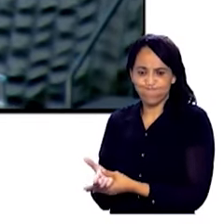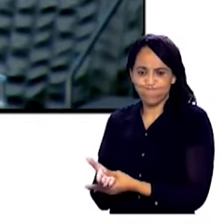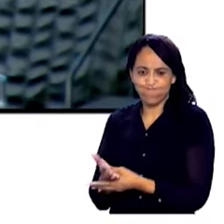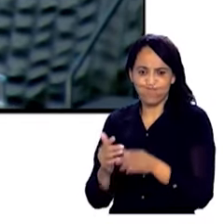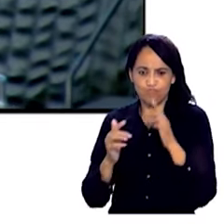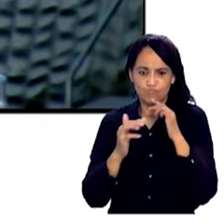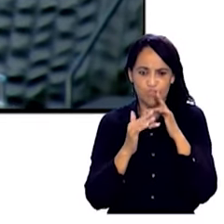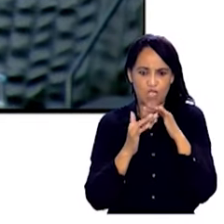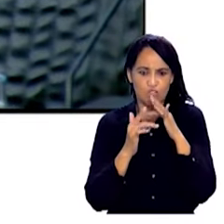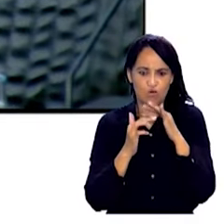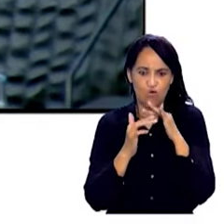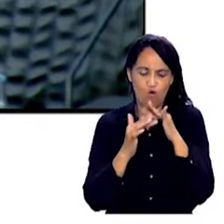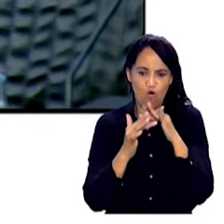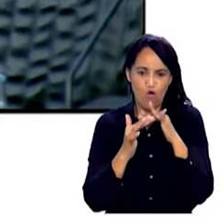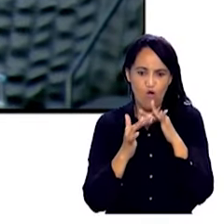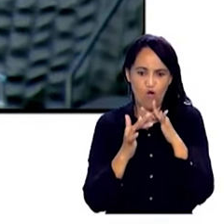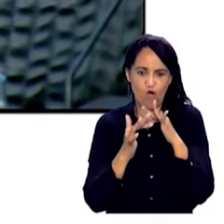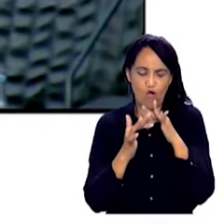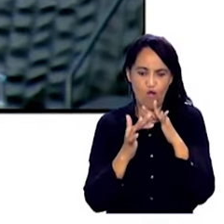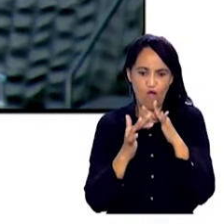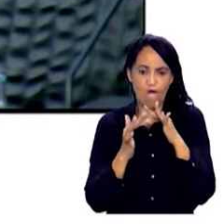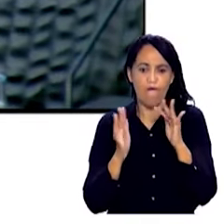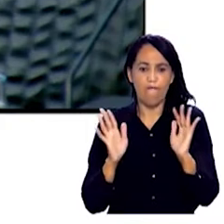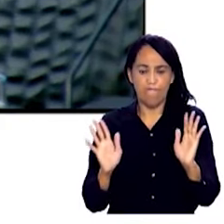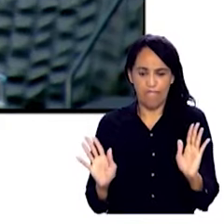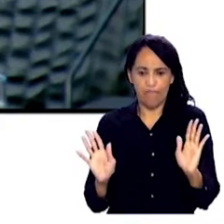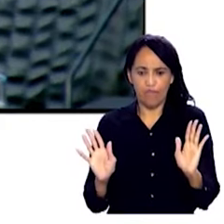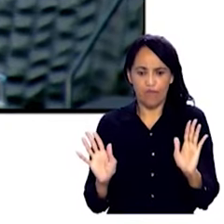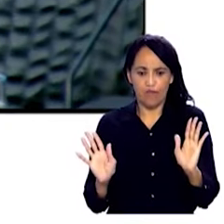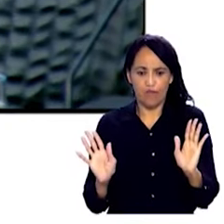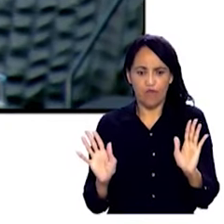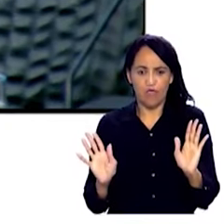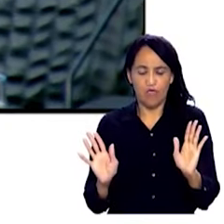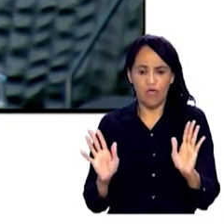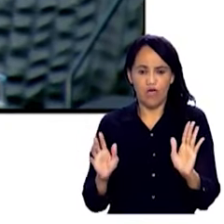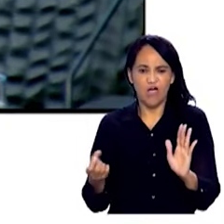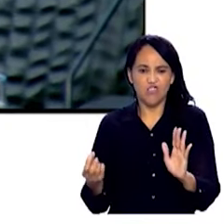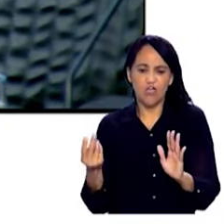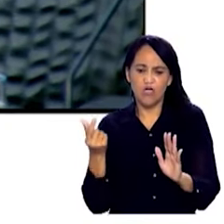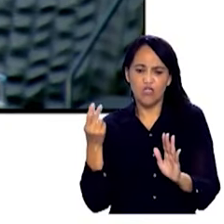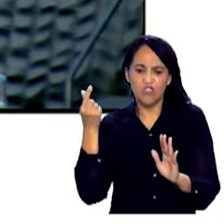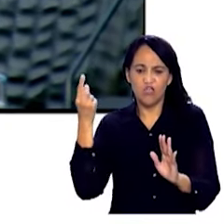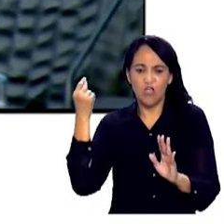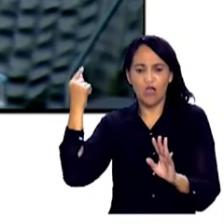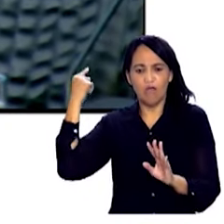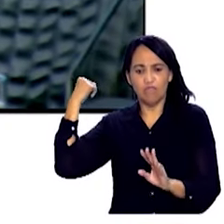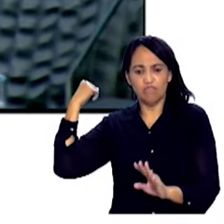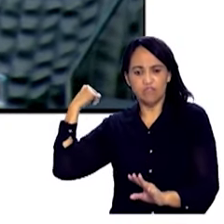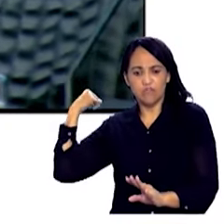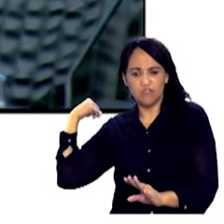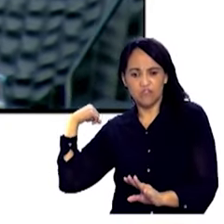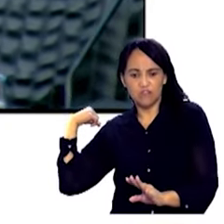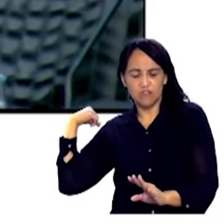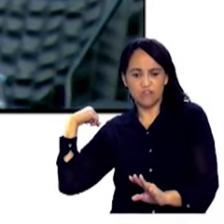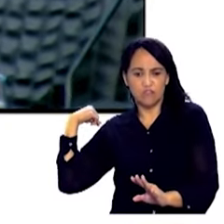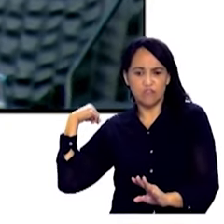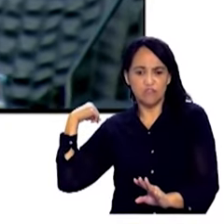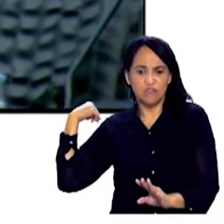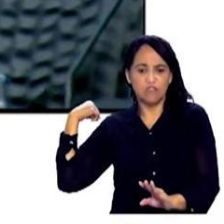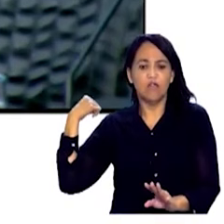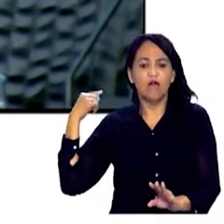from as four in the early Years of the Court to the current n from time to time congress and the